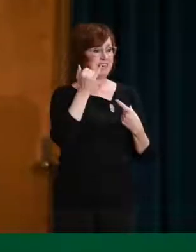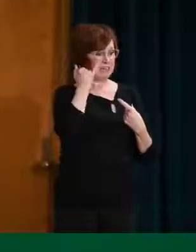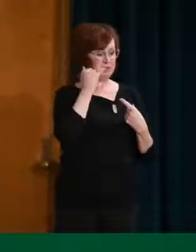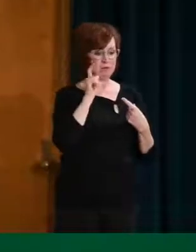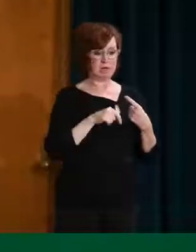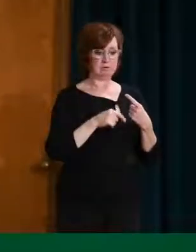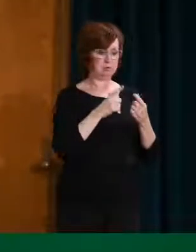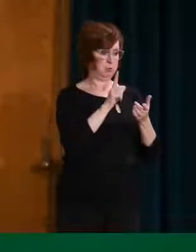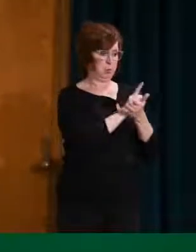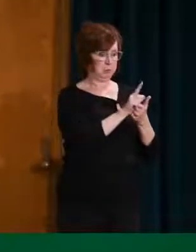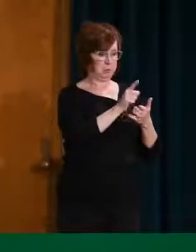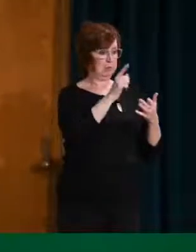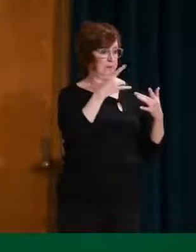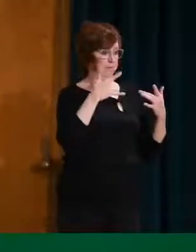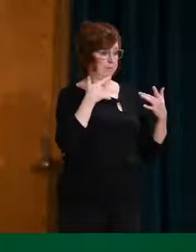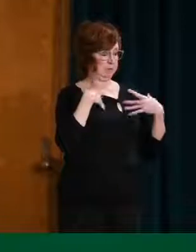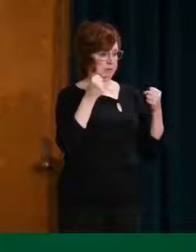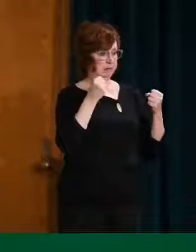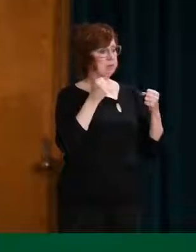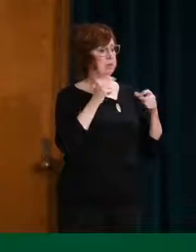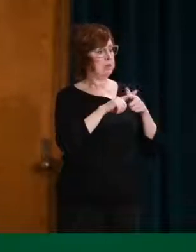patients?